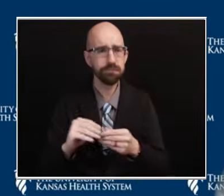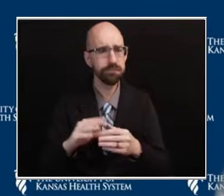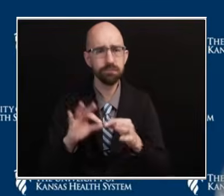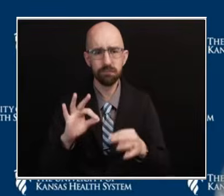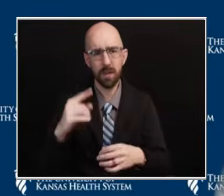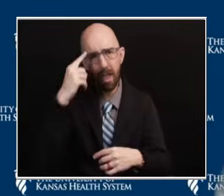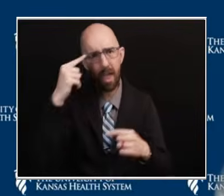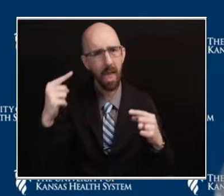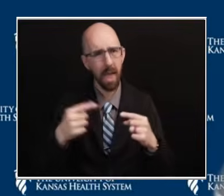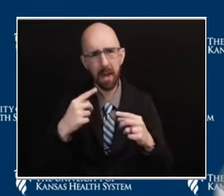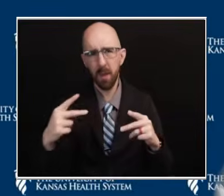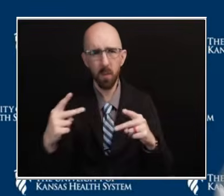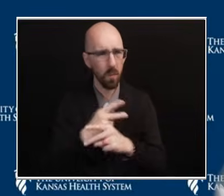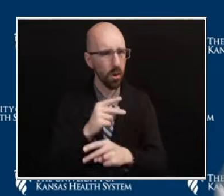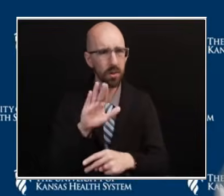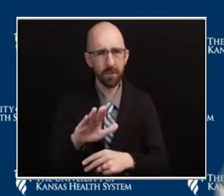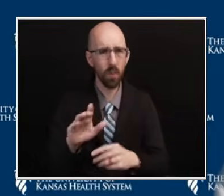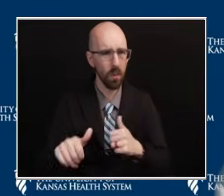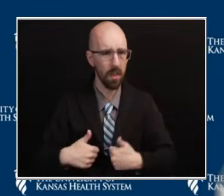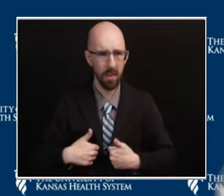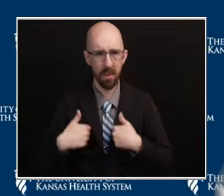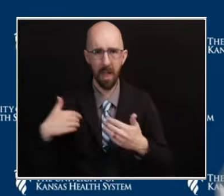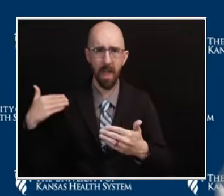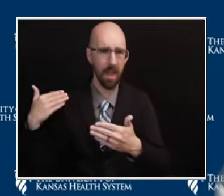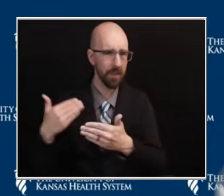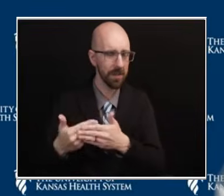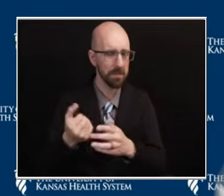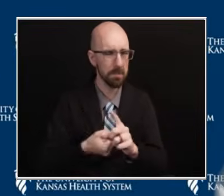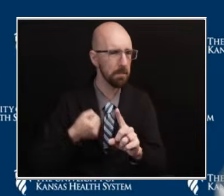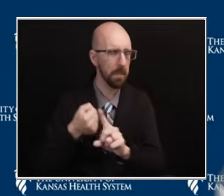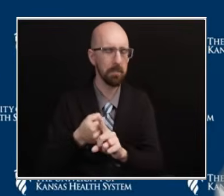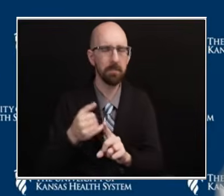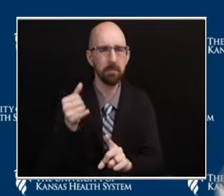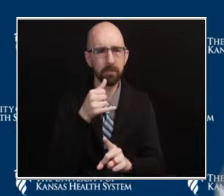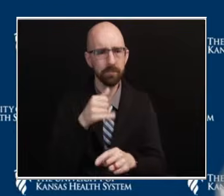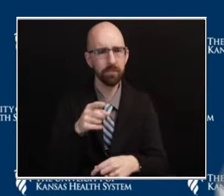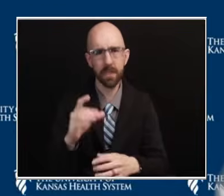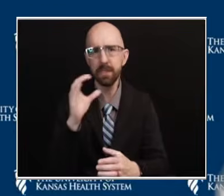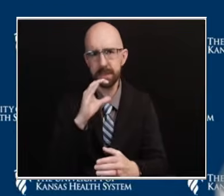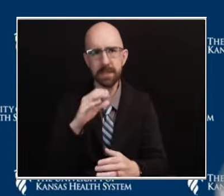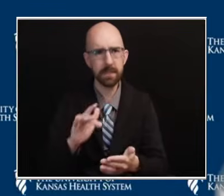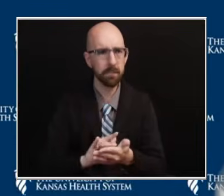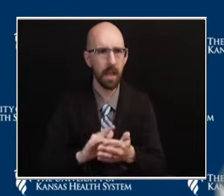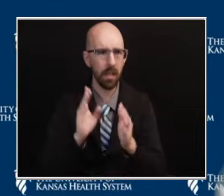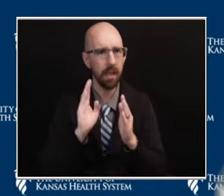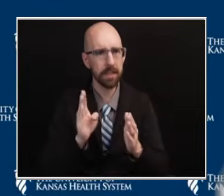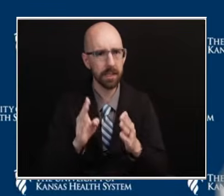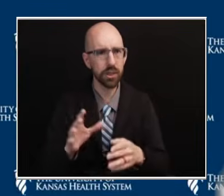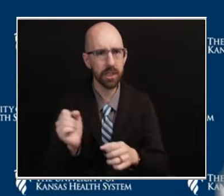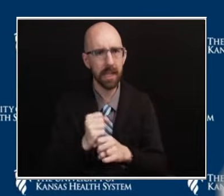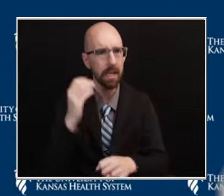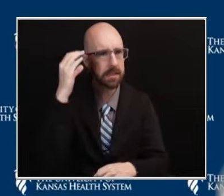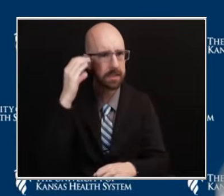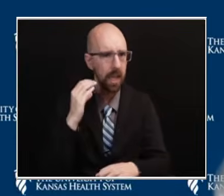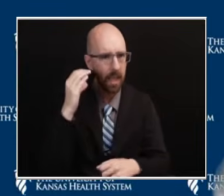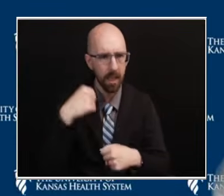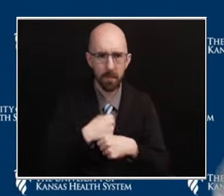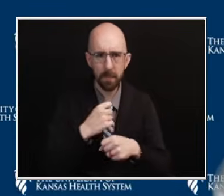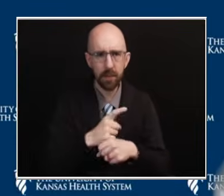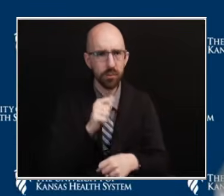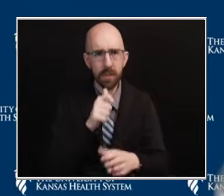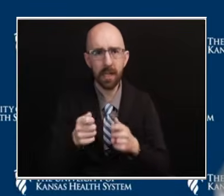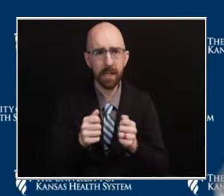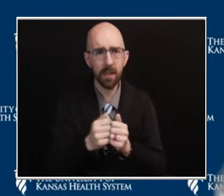life, all of those are signs, symptoms to immediately seek medical attention, get a scan, and make sure we're not dealing with something